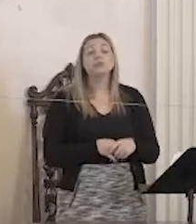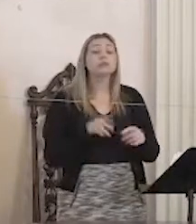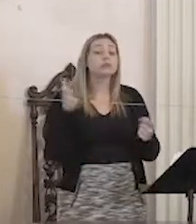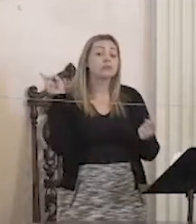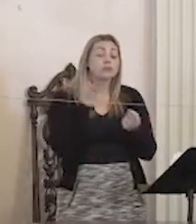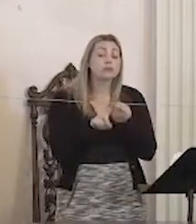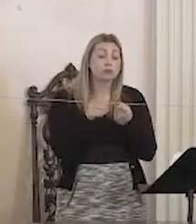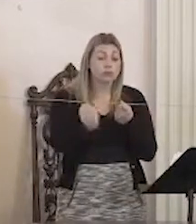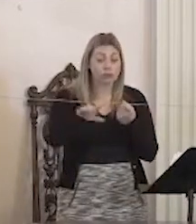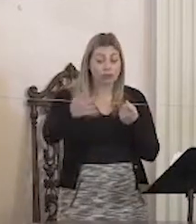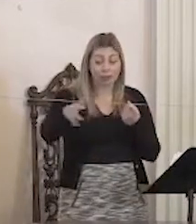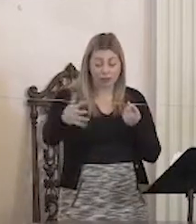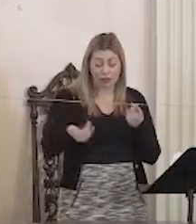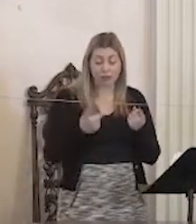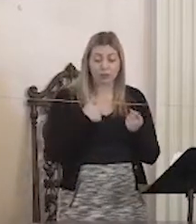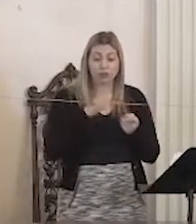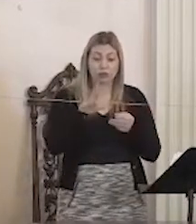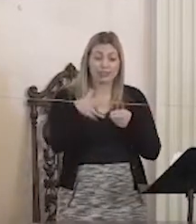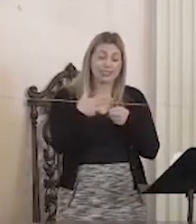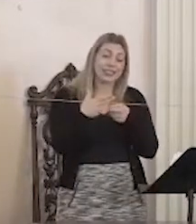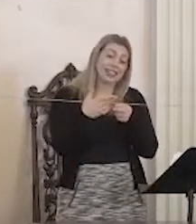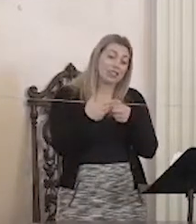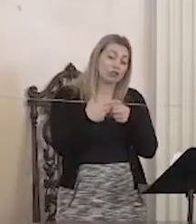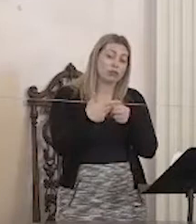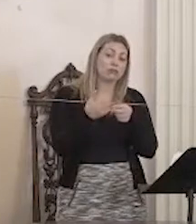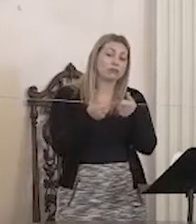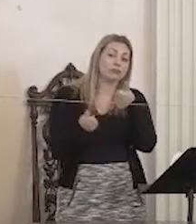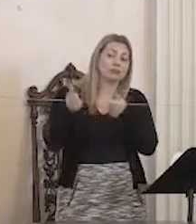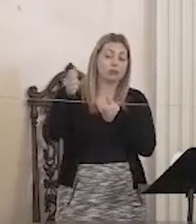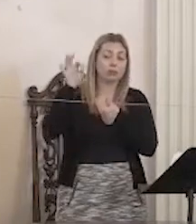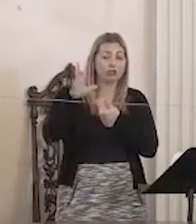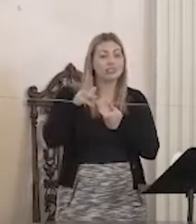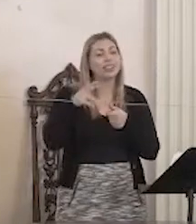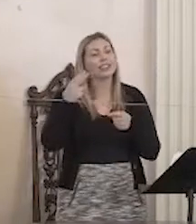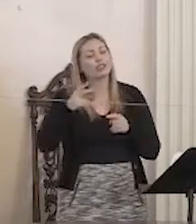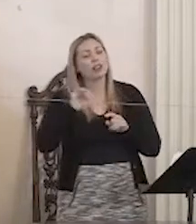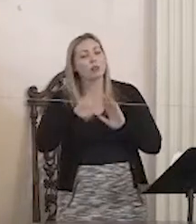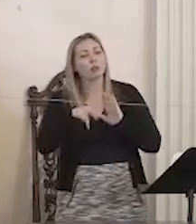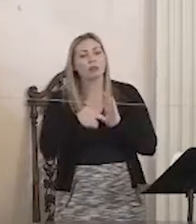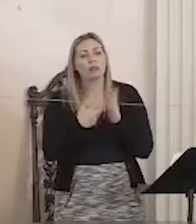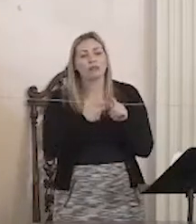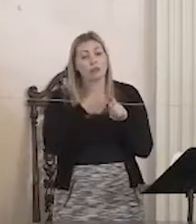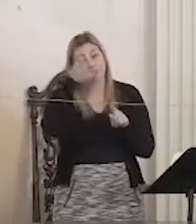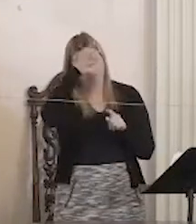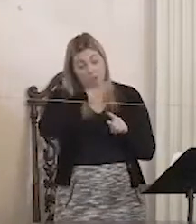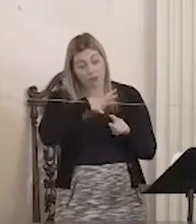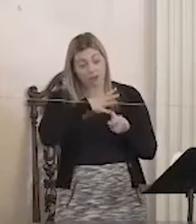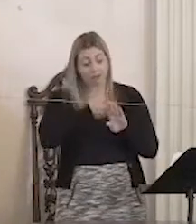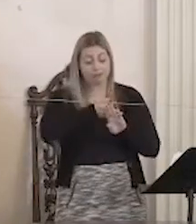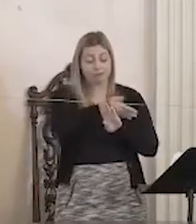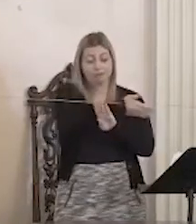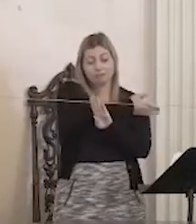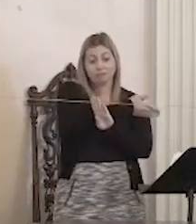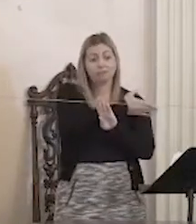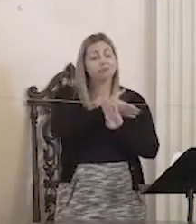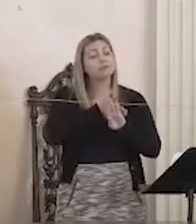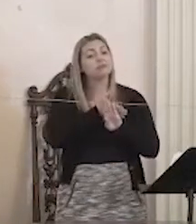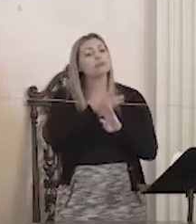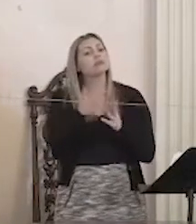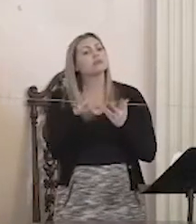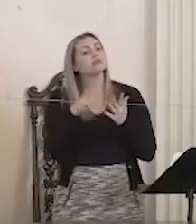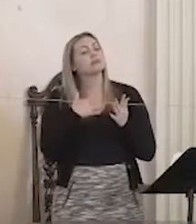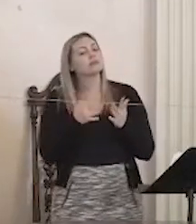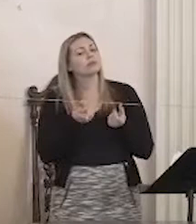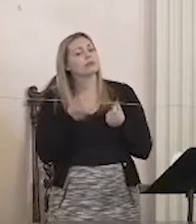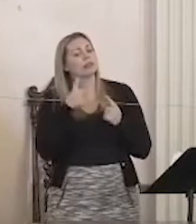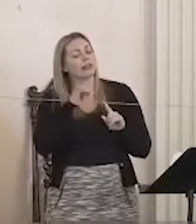Until you hired me as your interim senior minister, historically the role of senior minister was held by men and understood to